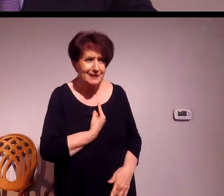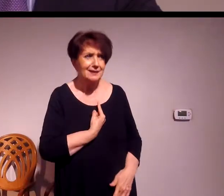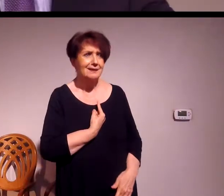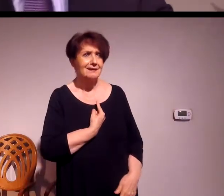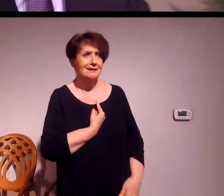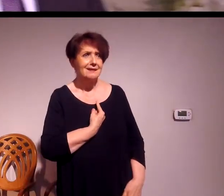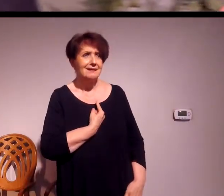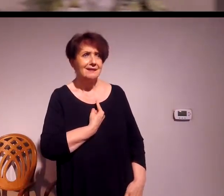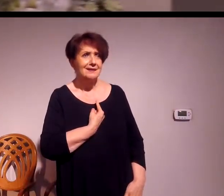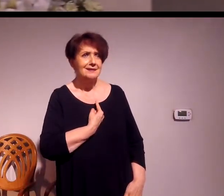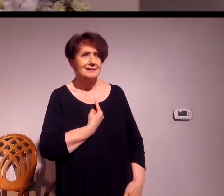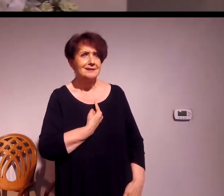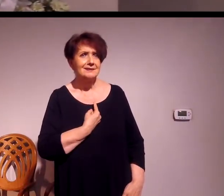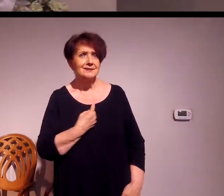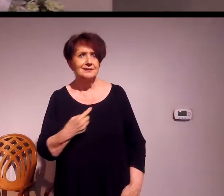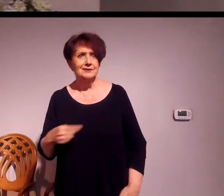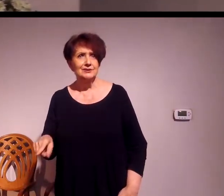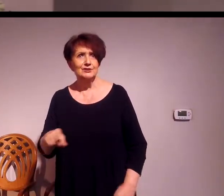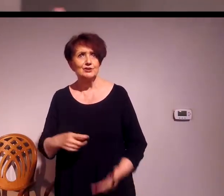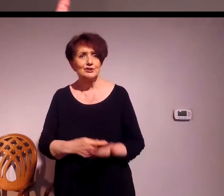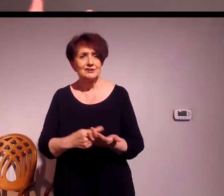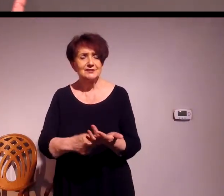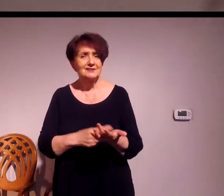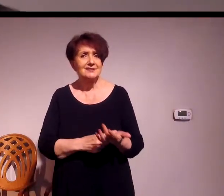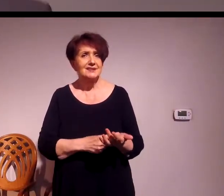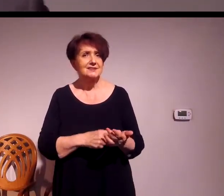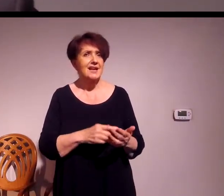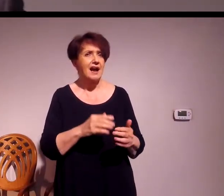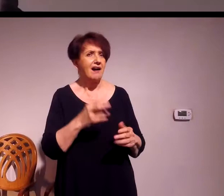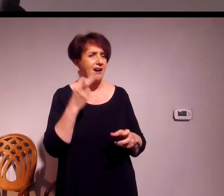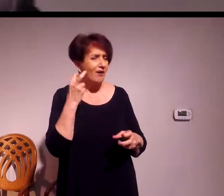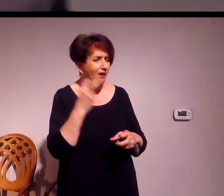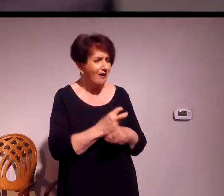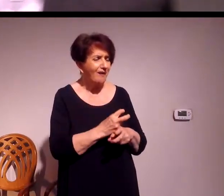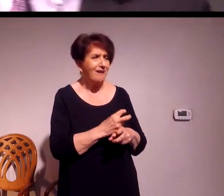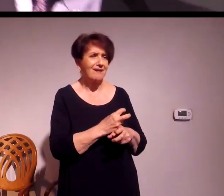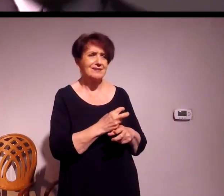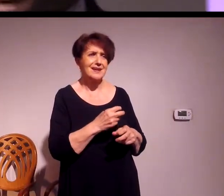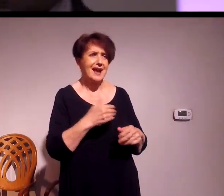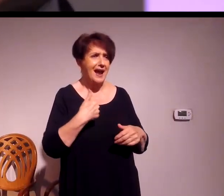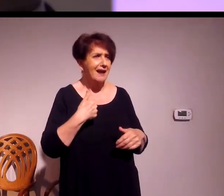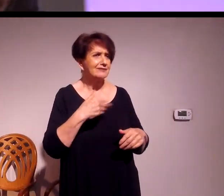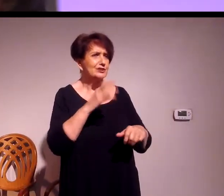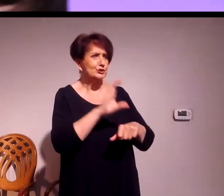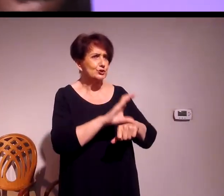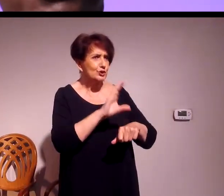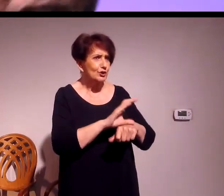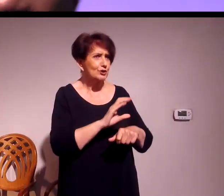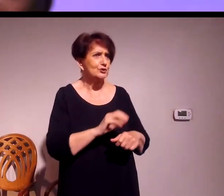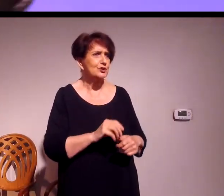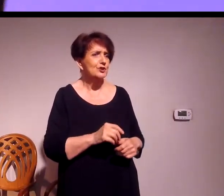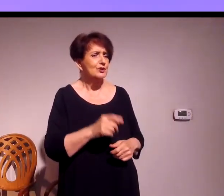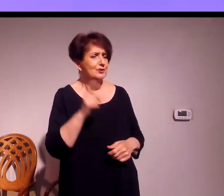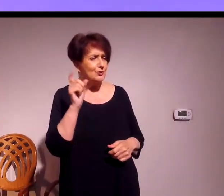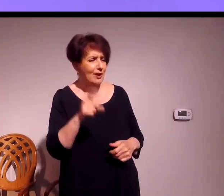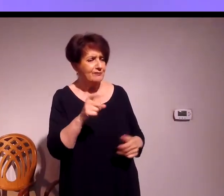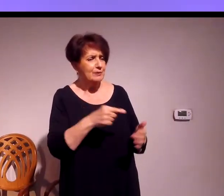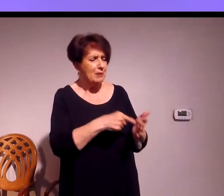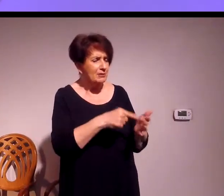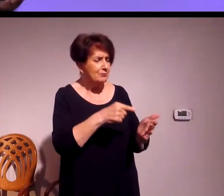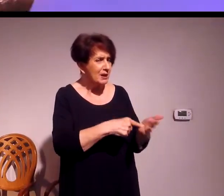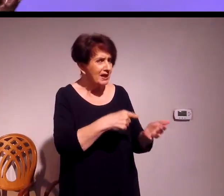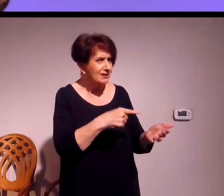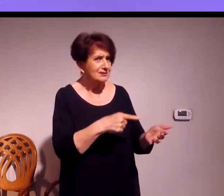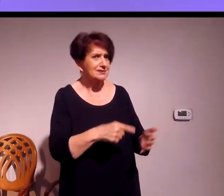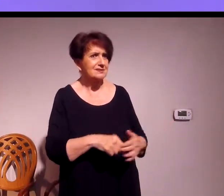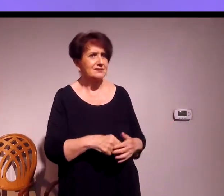And she talked about, you know, how difficult it is to have a church when nobody shows up, and you still got to pay the light bills, and you still got to pay, you know, the phone